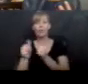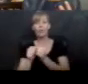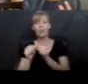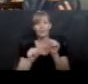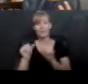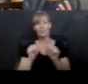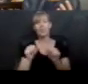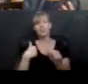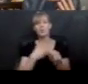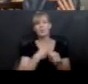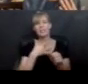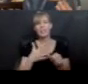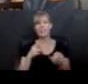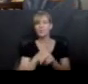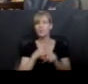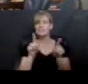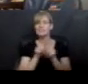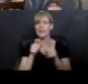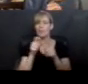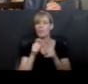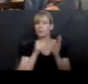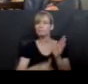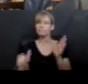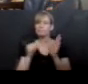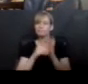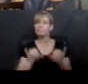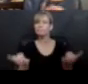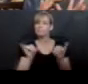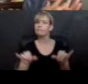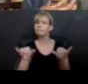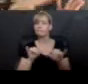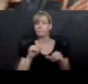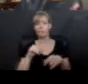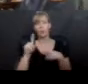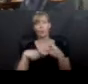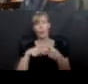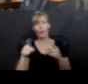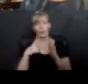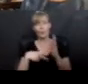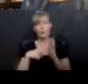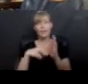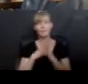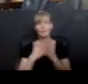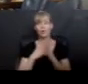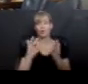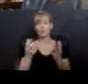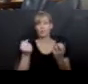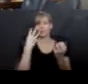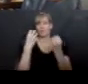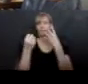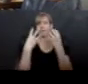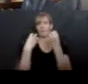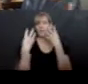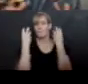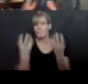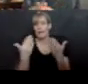use the same words over and over again. And when you're reading books, it's like three times as many different words,